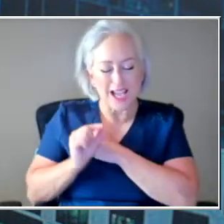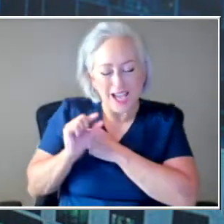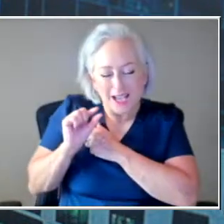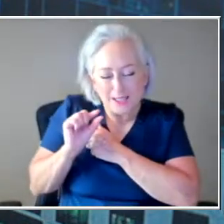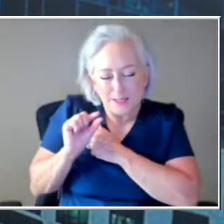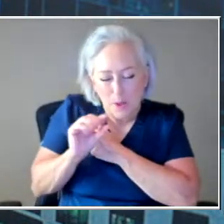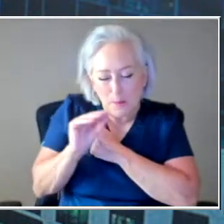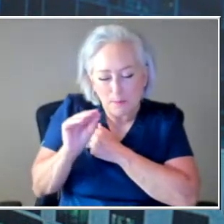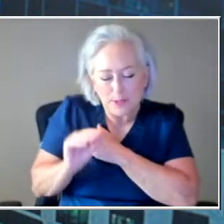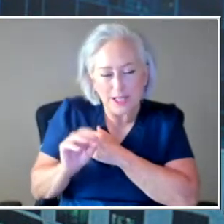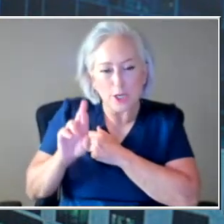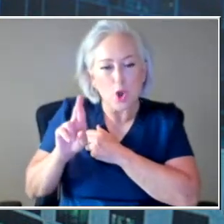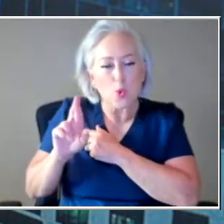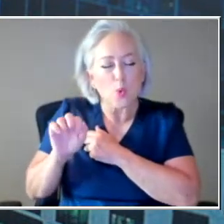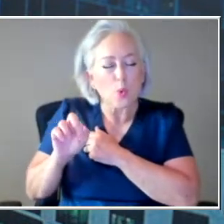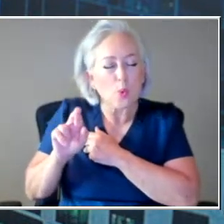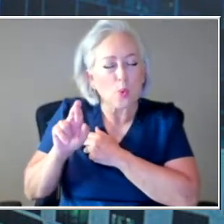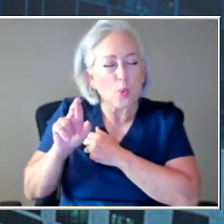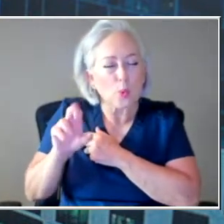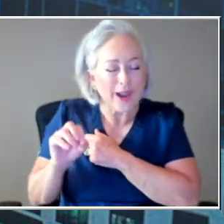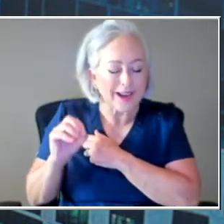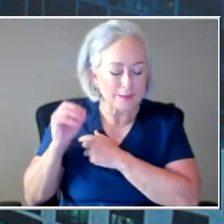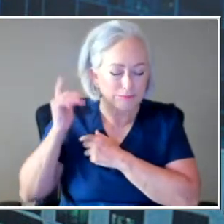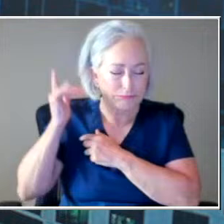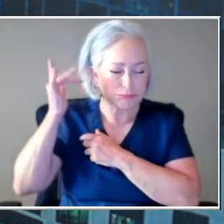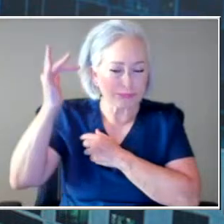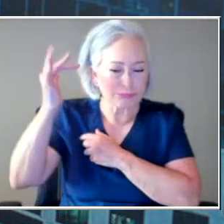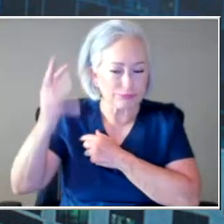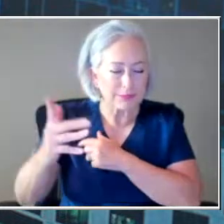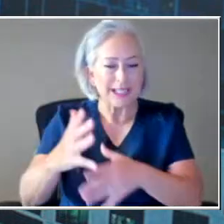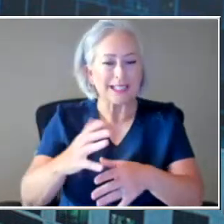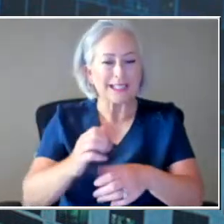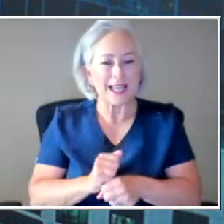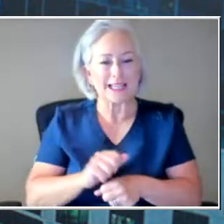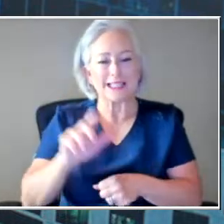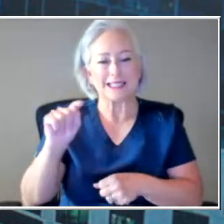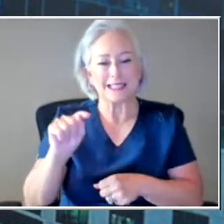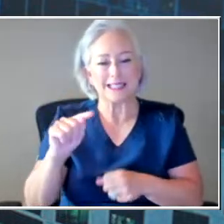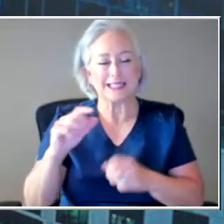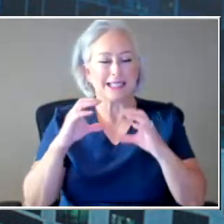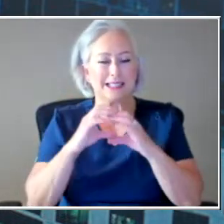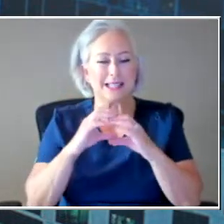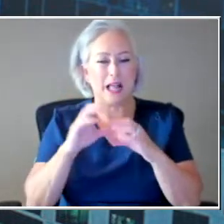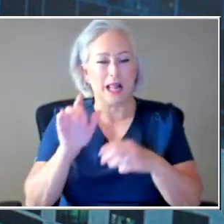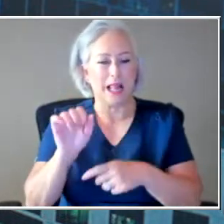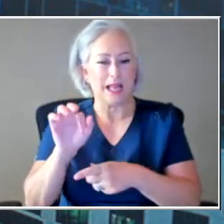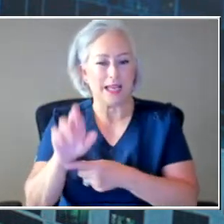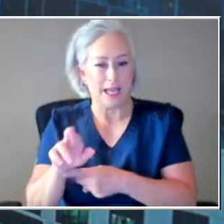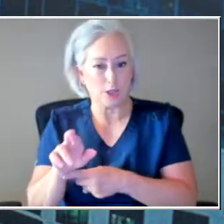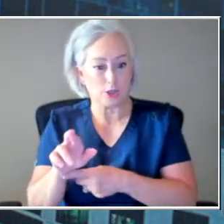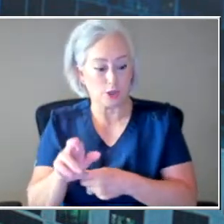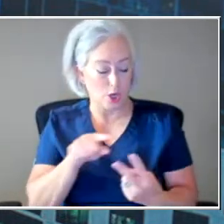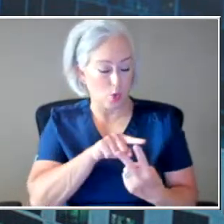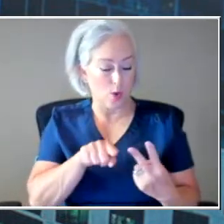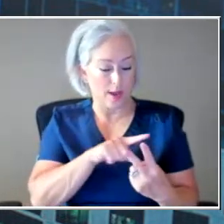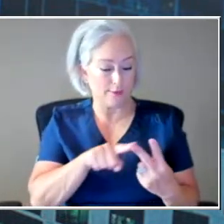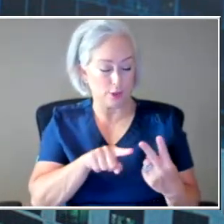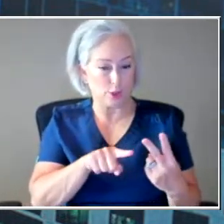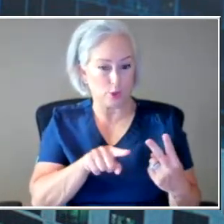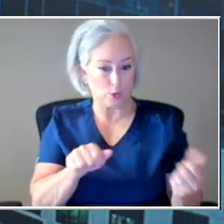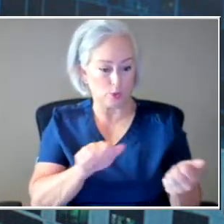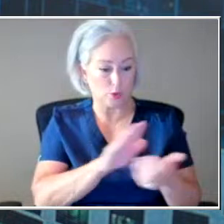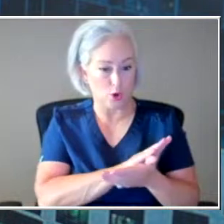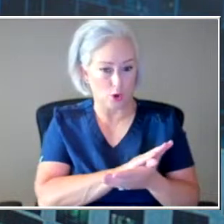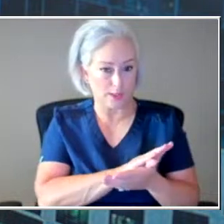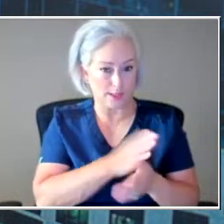are developing T cell cancers. There are 2 potential causes of cancers in our population of patients: prior chemotherapy, like